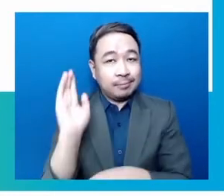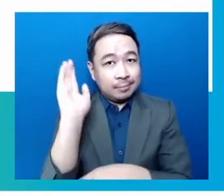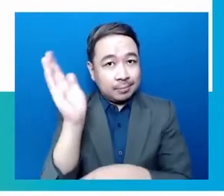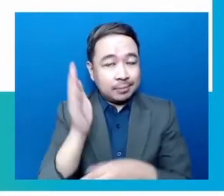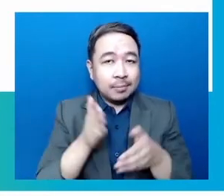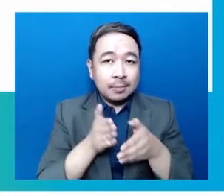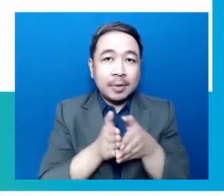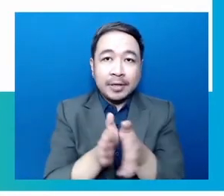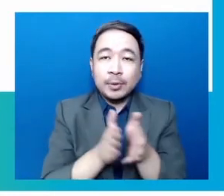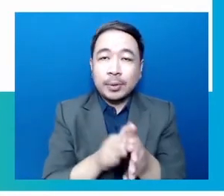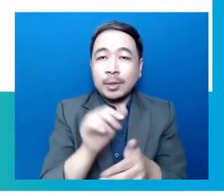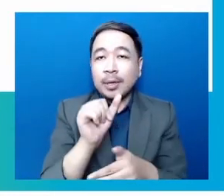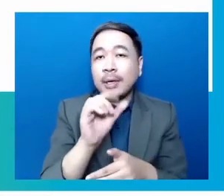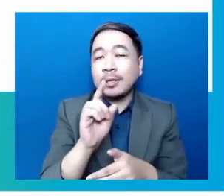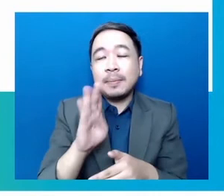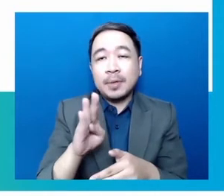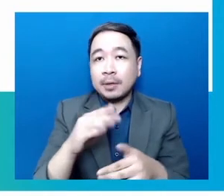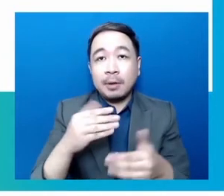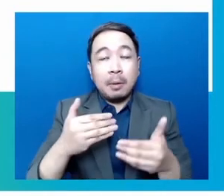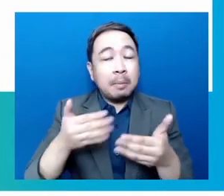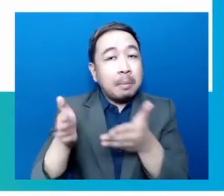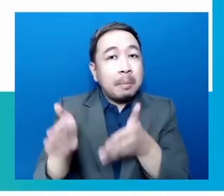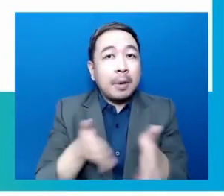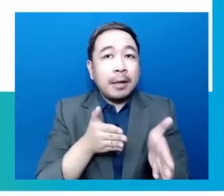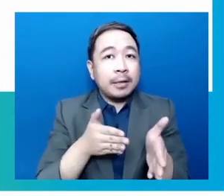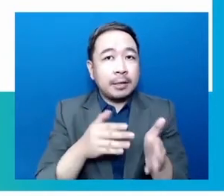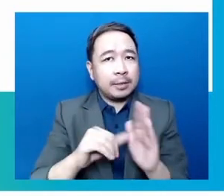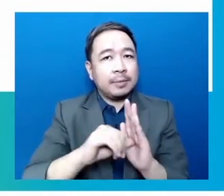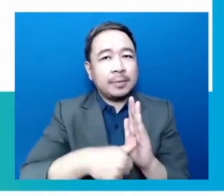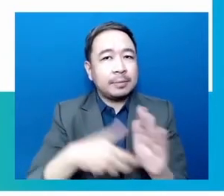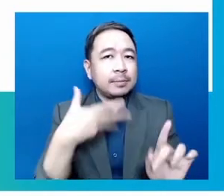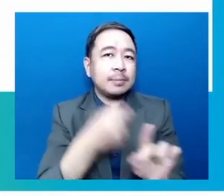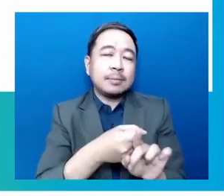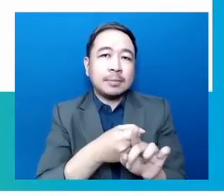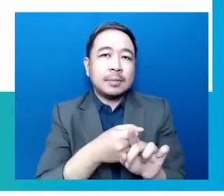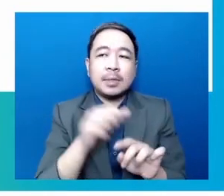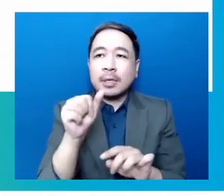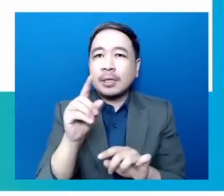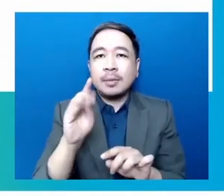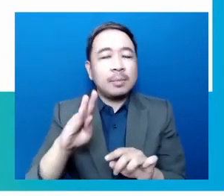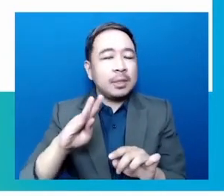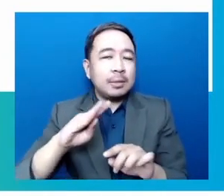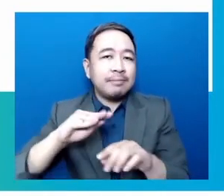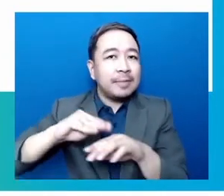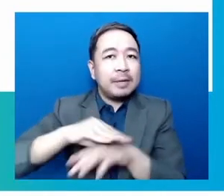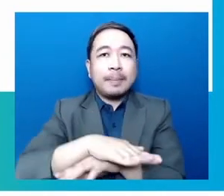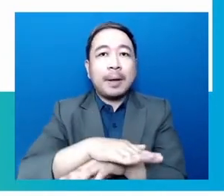footprint, highlighting ADB's impact on the energy mix in the Philippines.